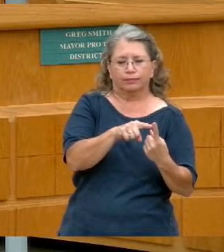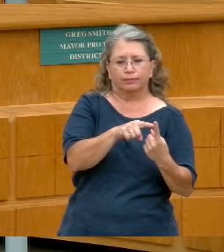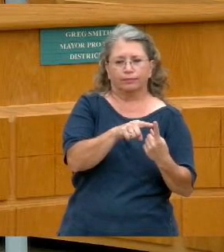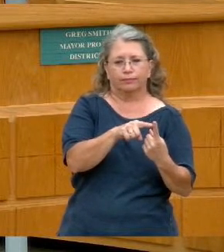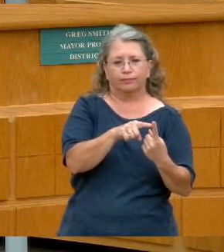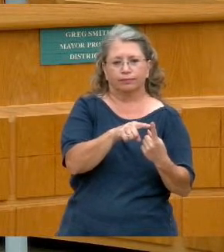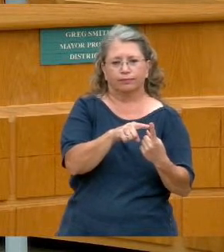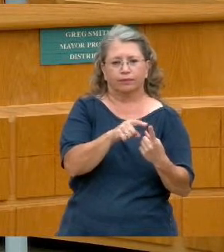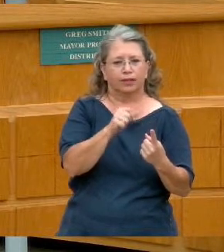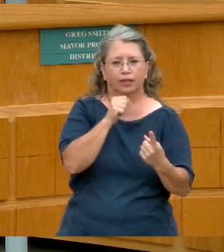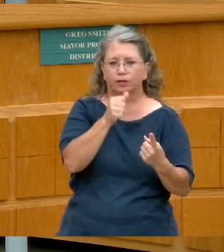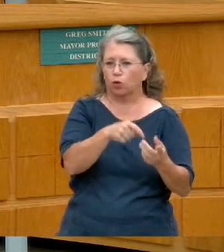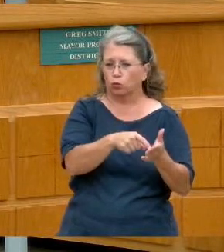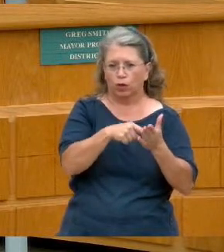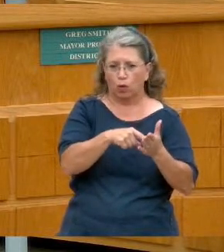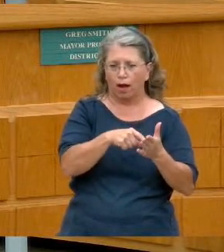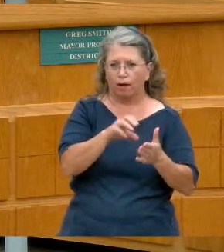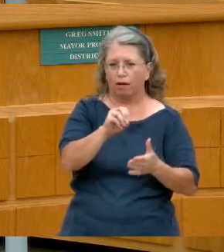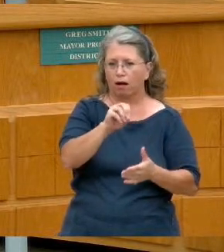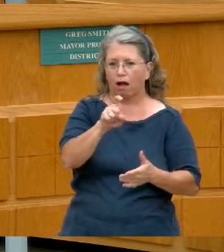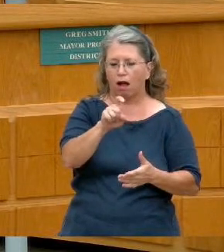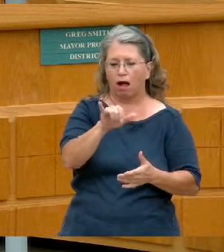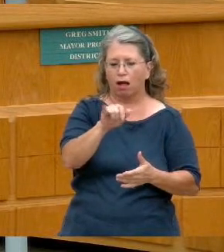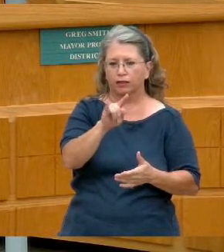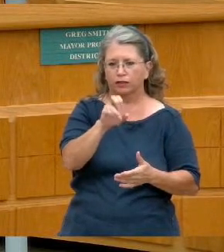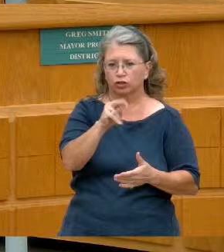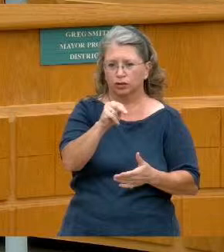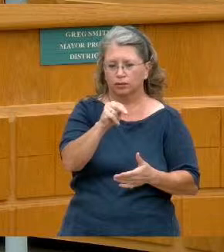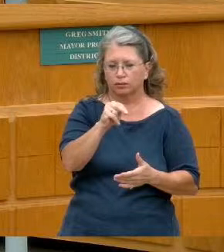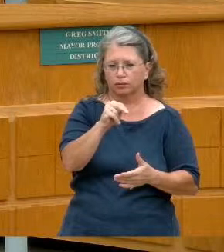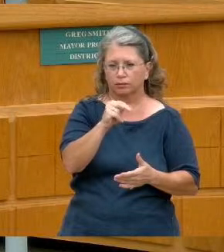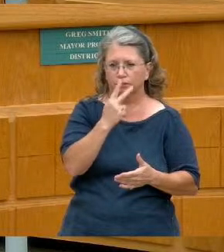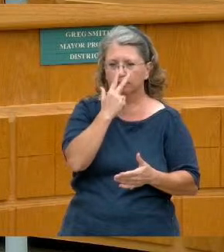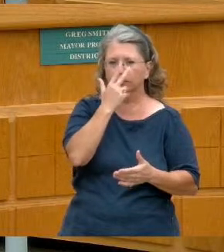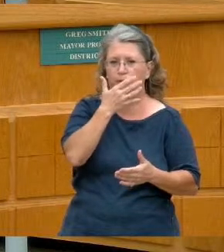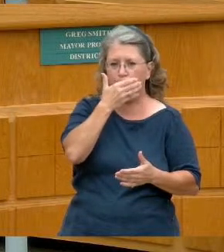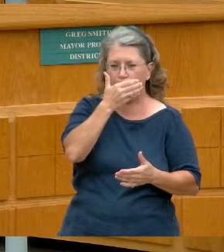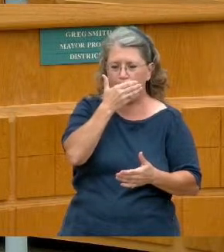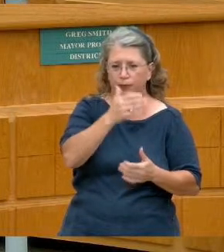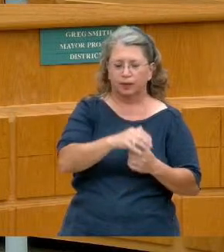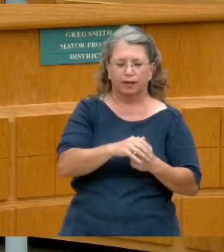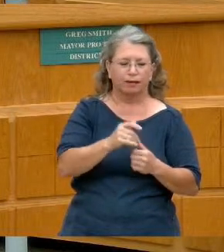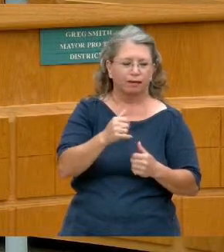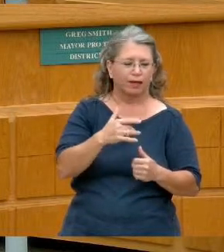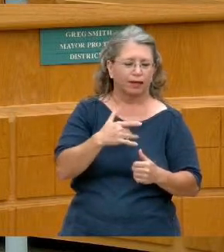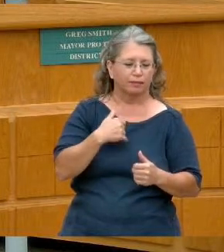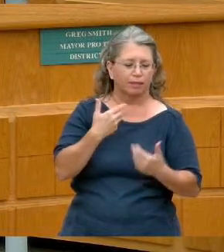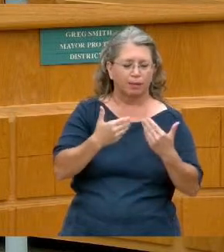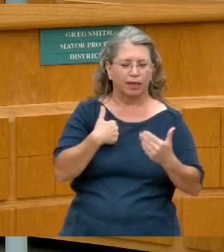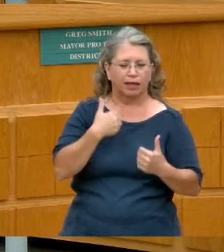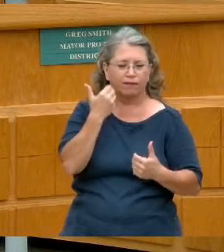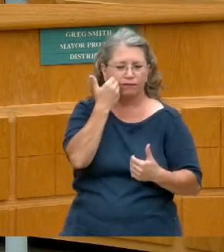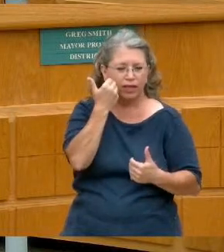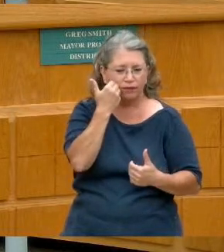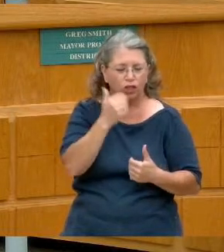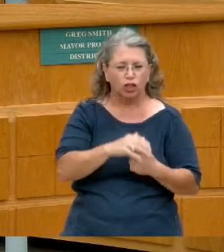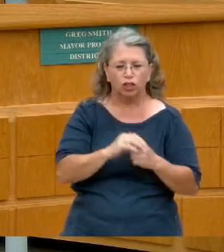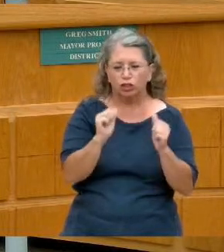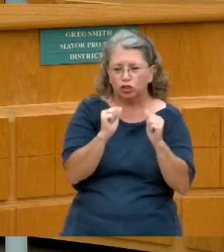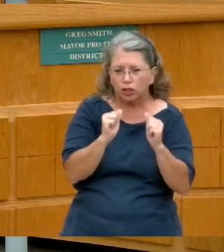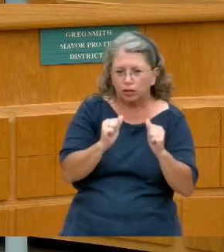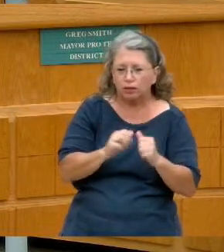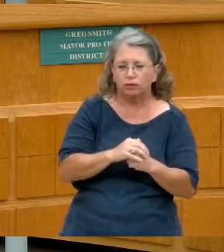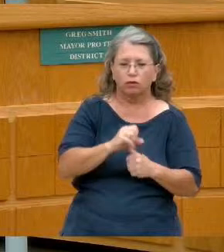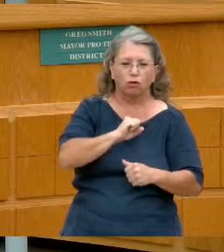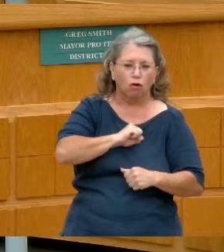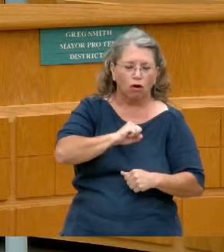they don't require oxygen. That means they're asymptomatic. They get fevers, chills, cough, and headaches, body